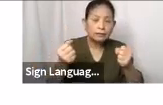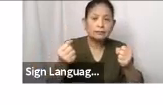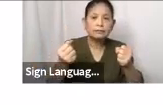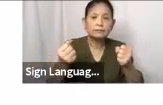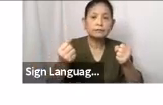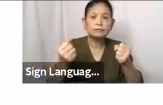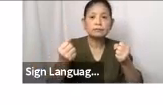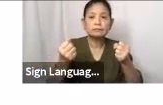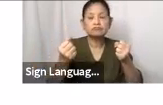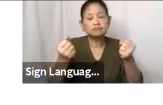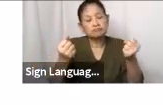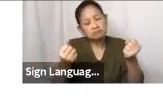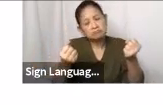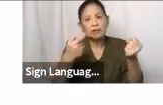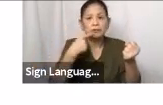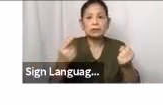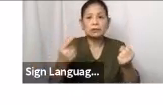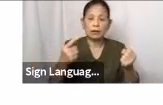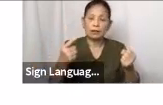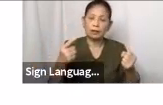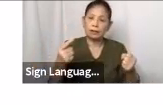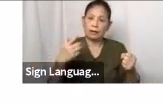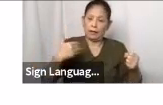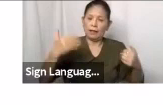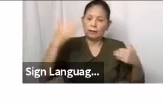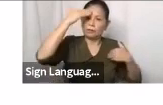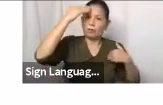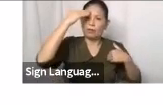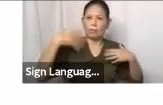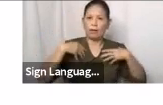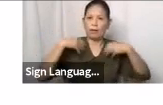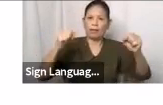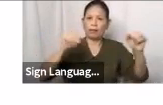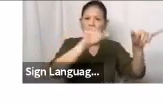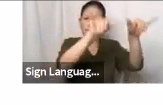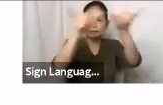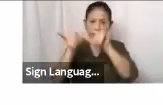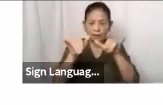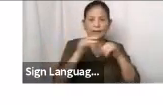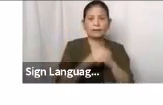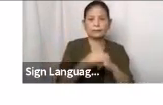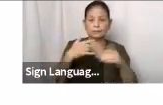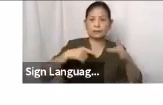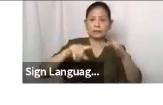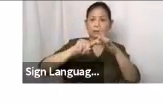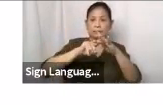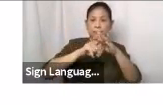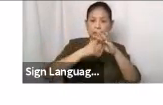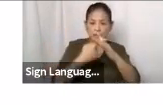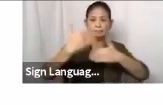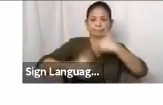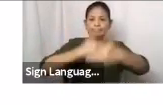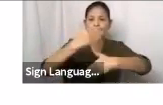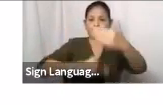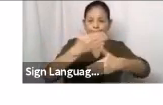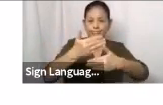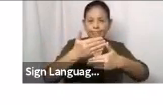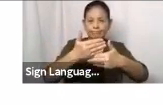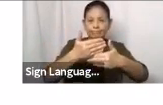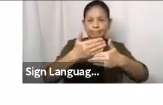say, health standards. So we started this process, and